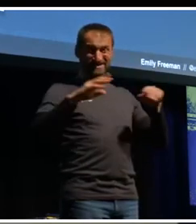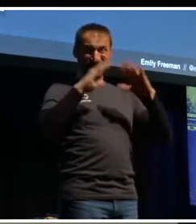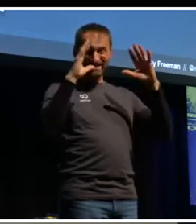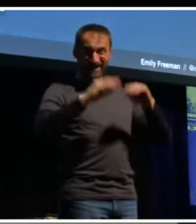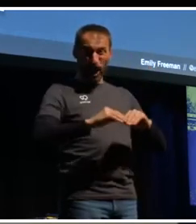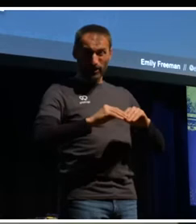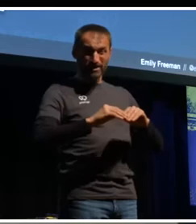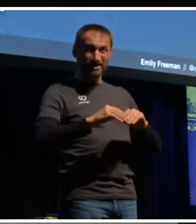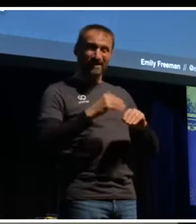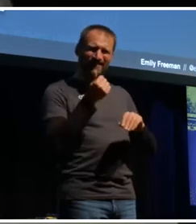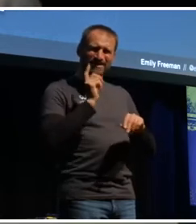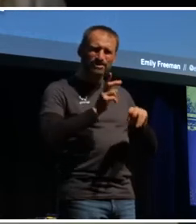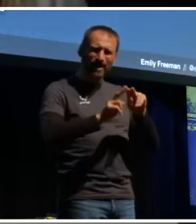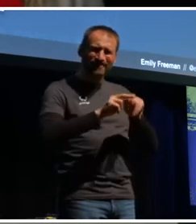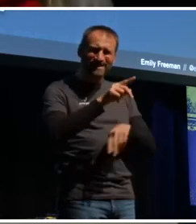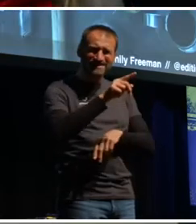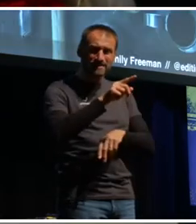them.